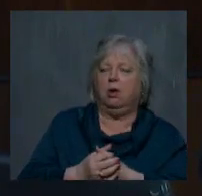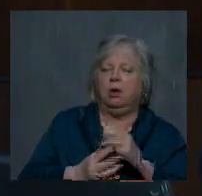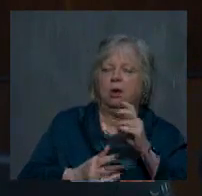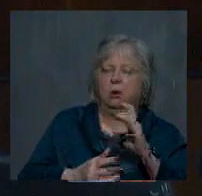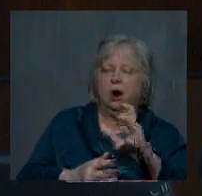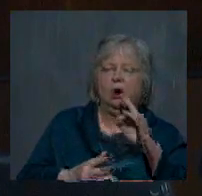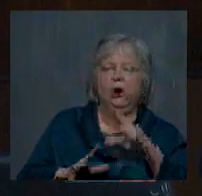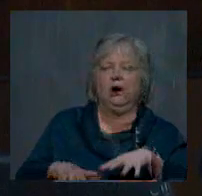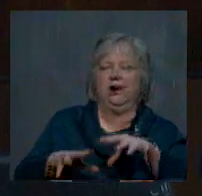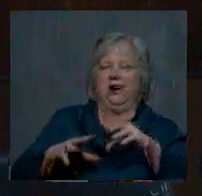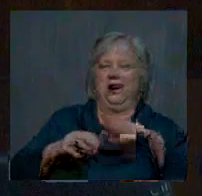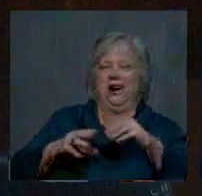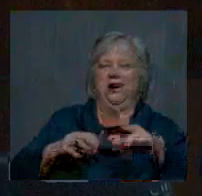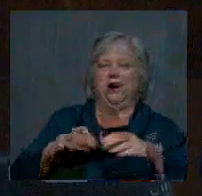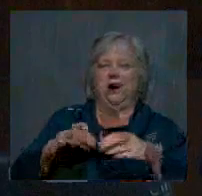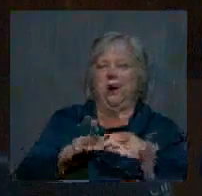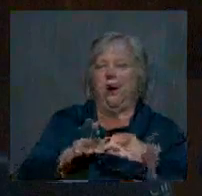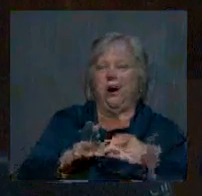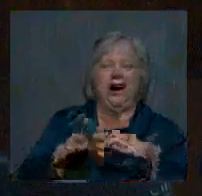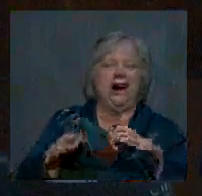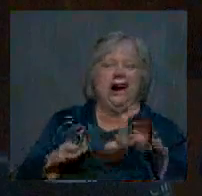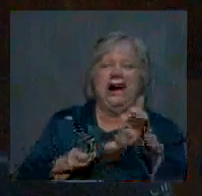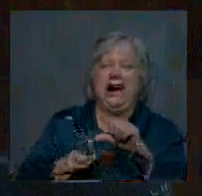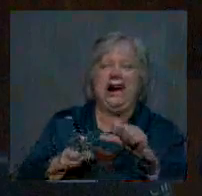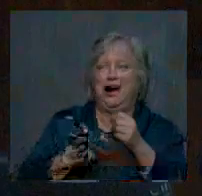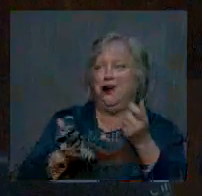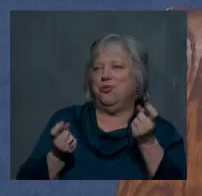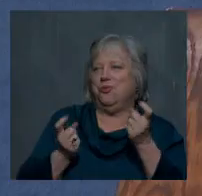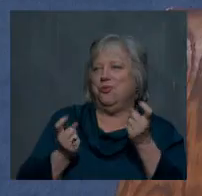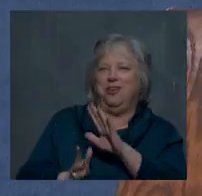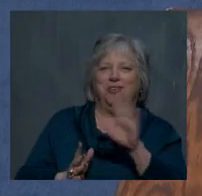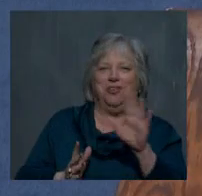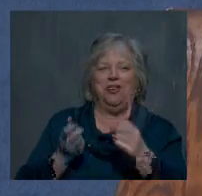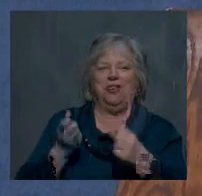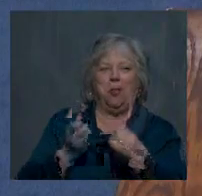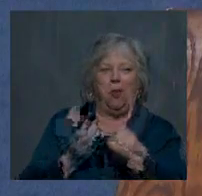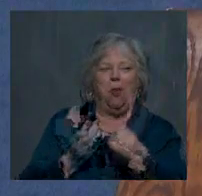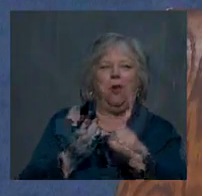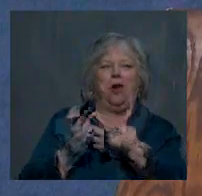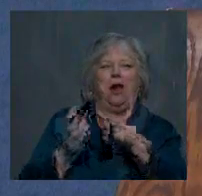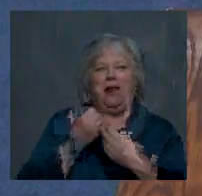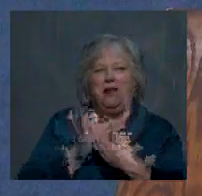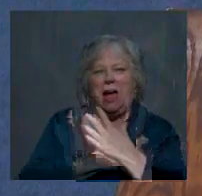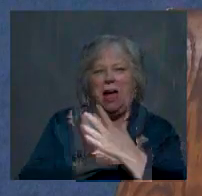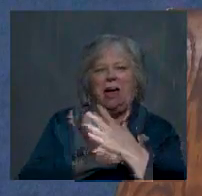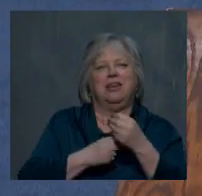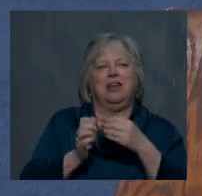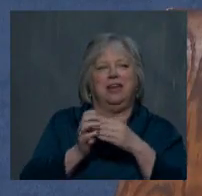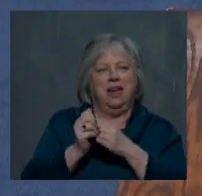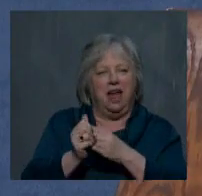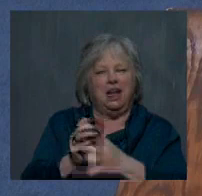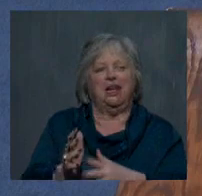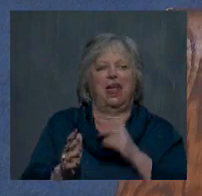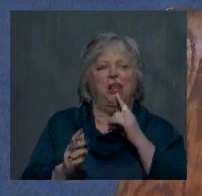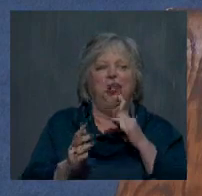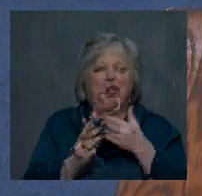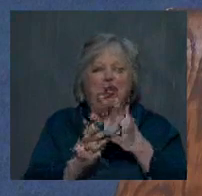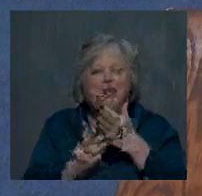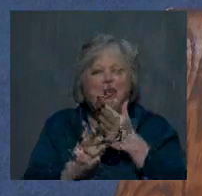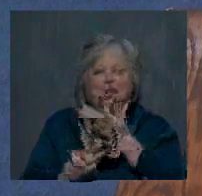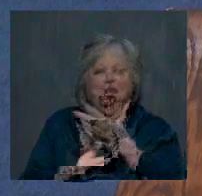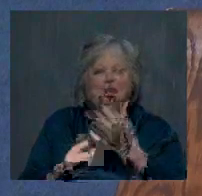We'll take in its directors the guidance of these